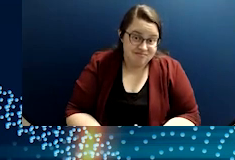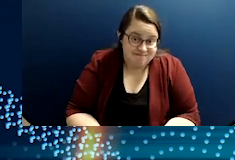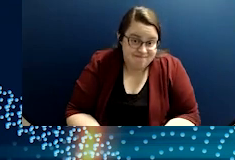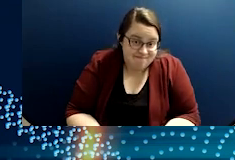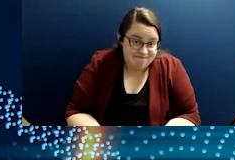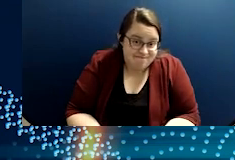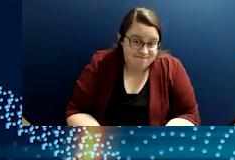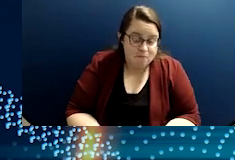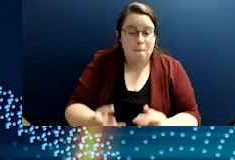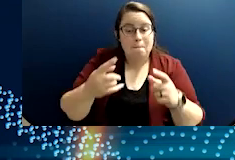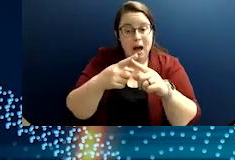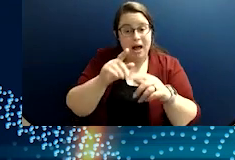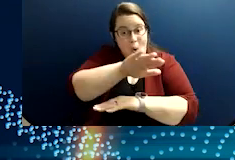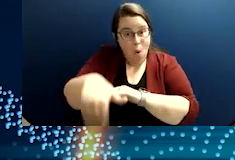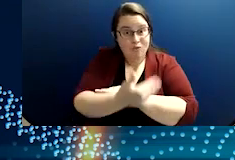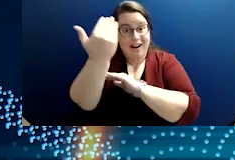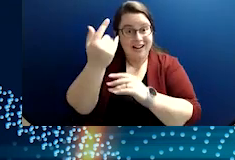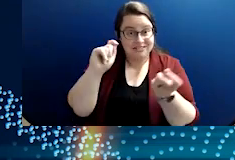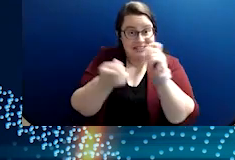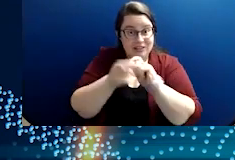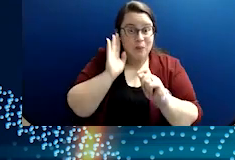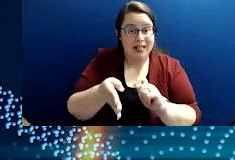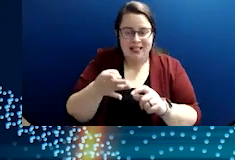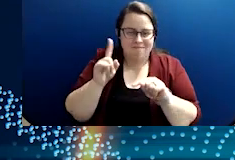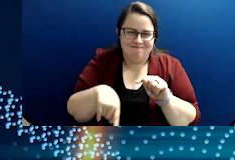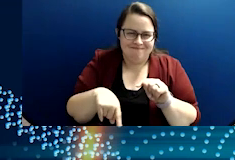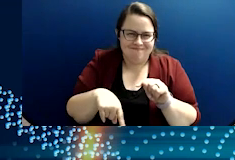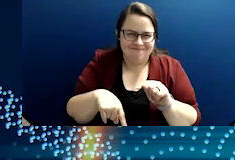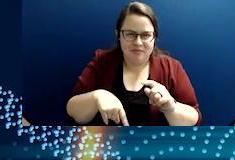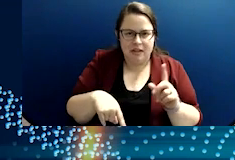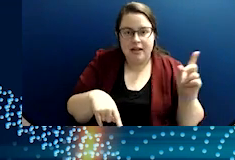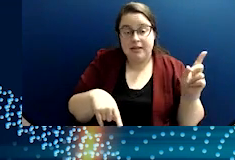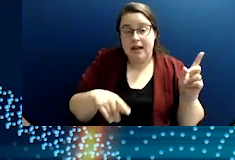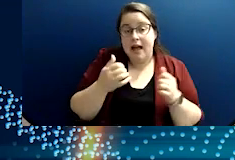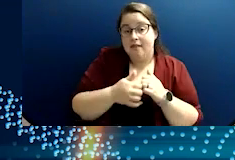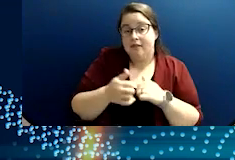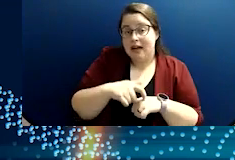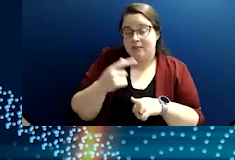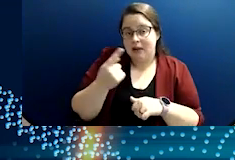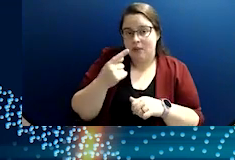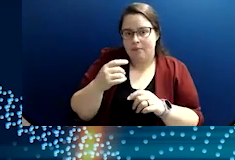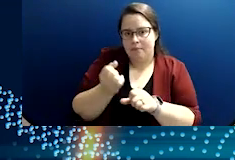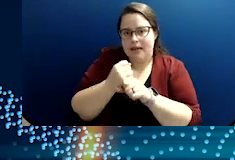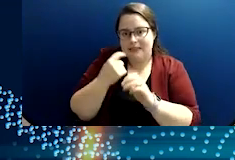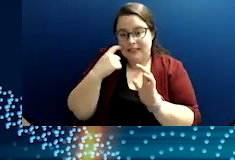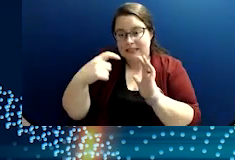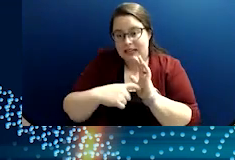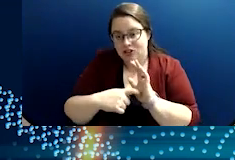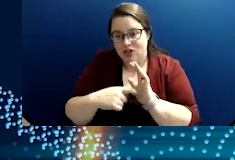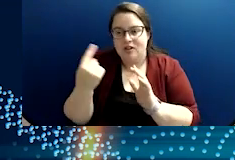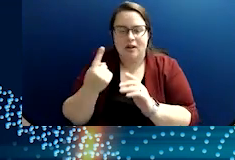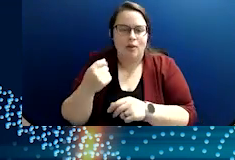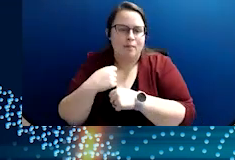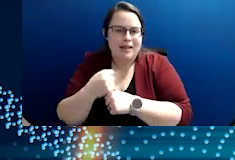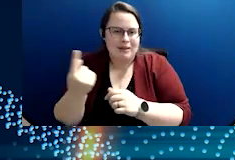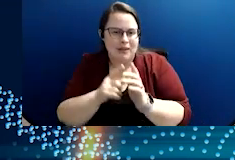overnight. It's not going to happen overnight. Yeah, and it does, for every time somebody makes one of the detectors, somebody makes something that's will scramble it. But what I was gonna say